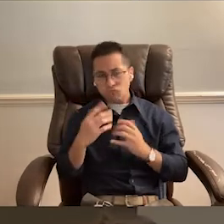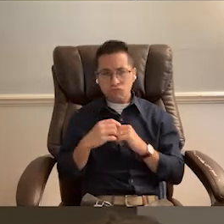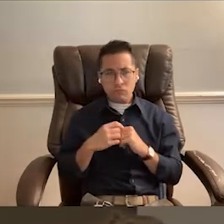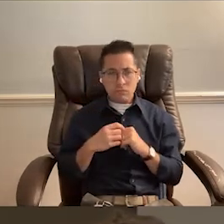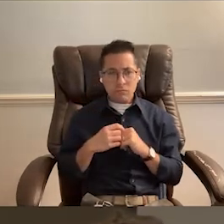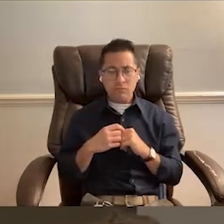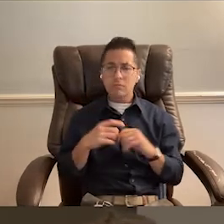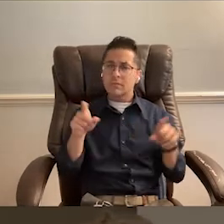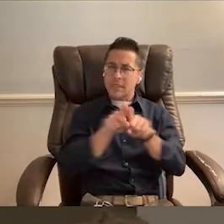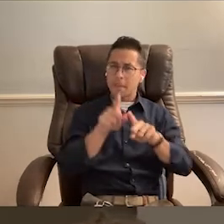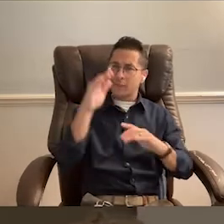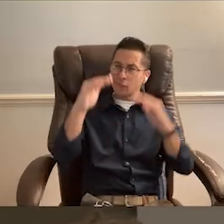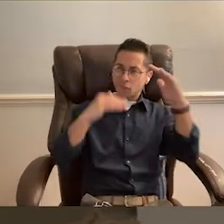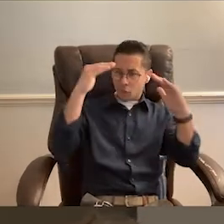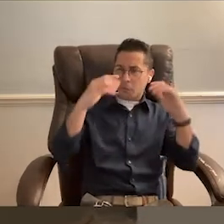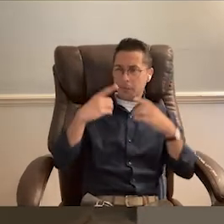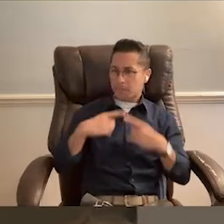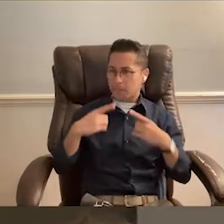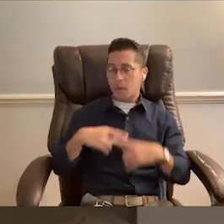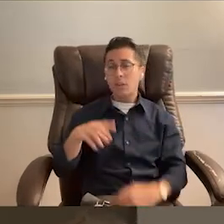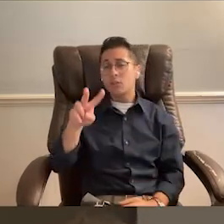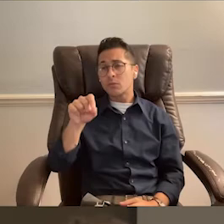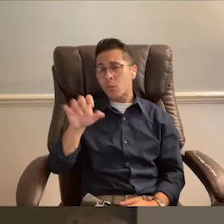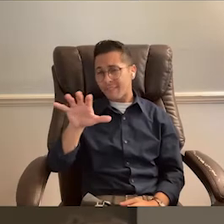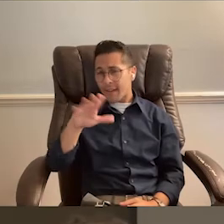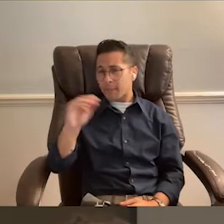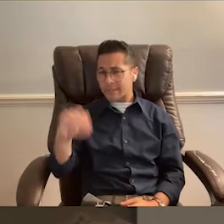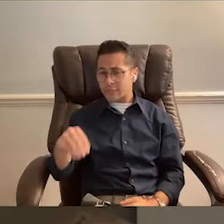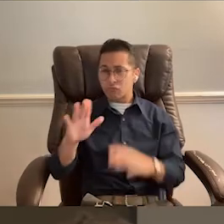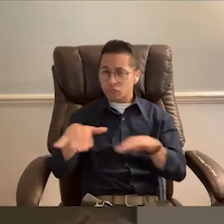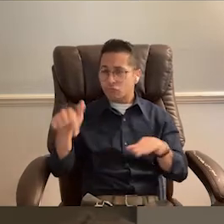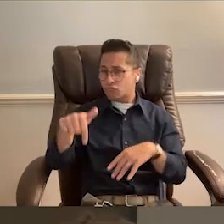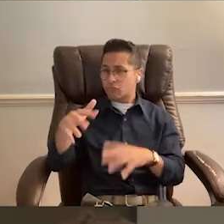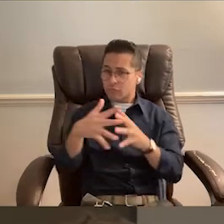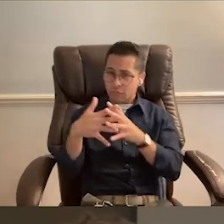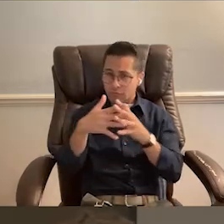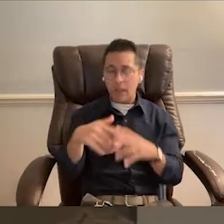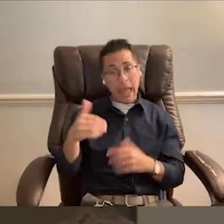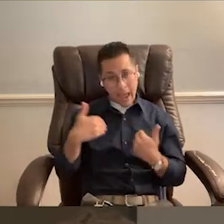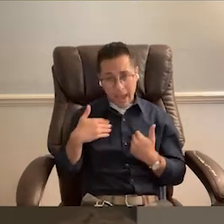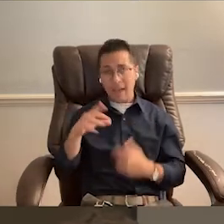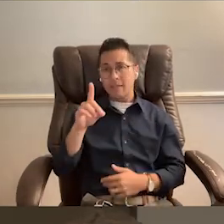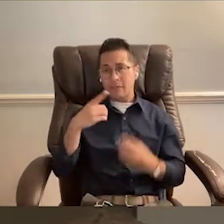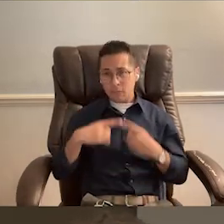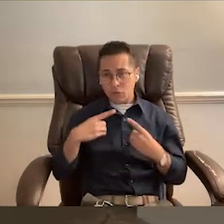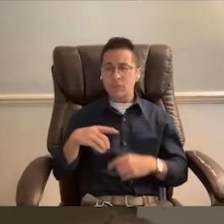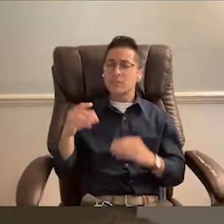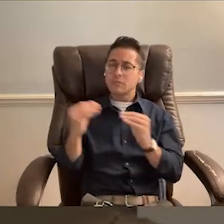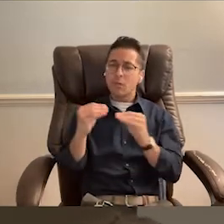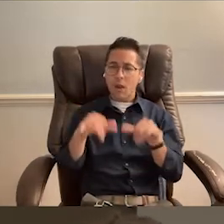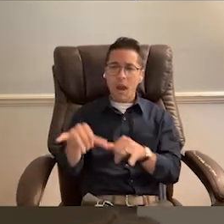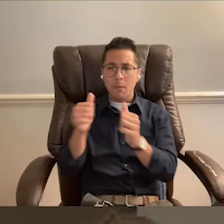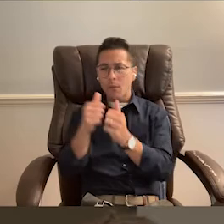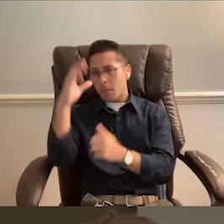Particularly in younger children, many children display sadness or low mood, similar to adults who are depressed. About 2.5%